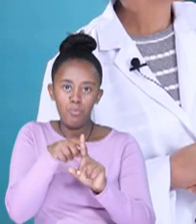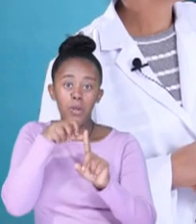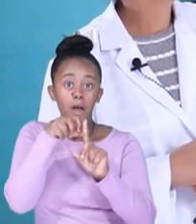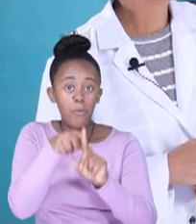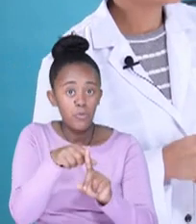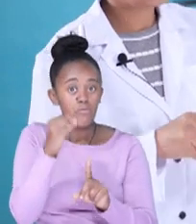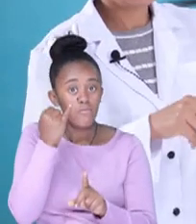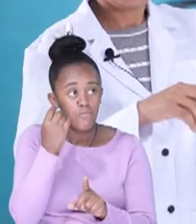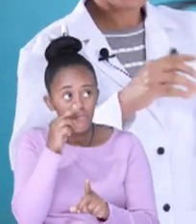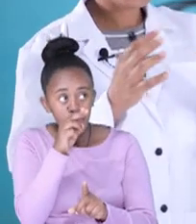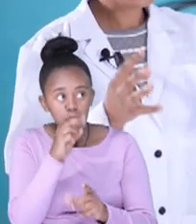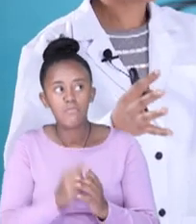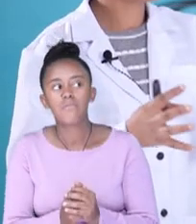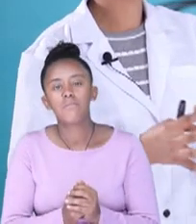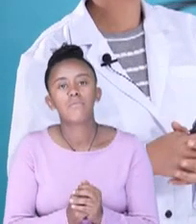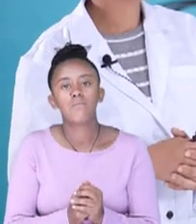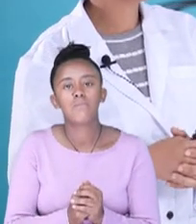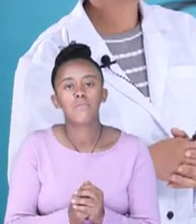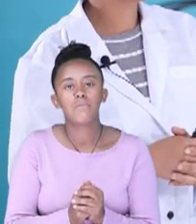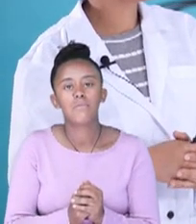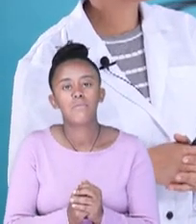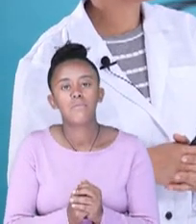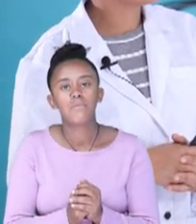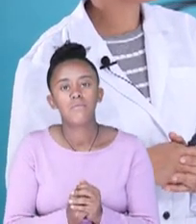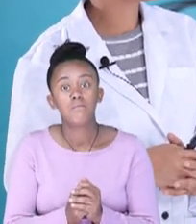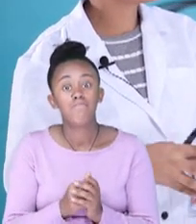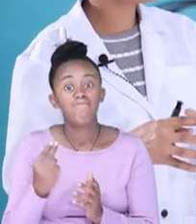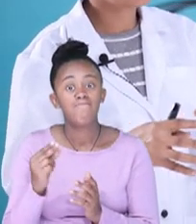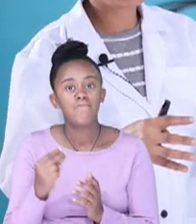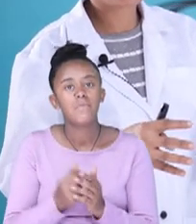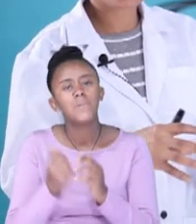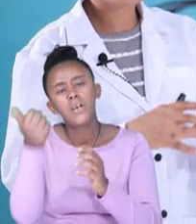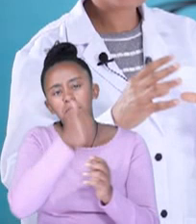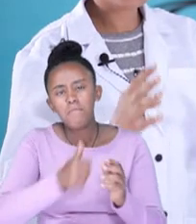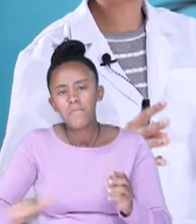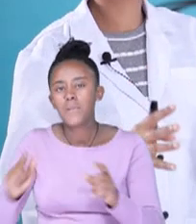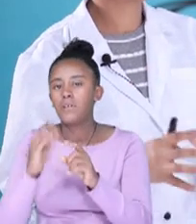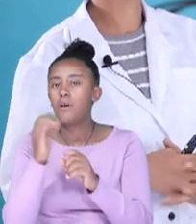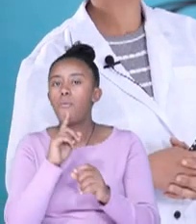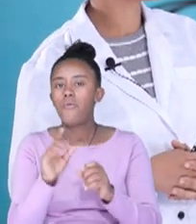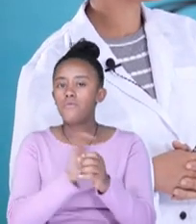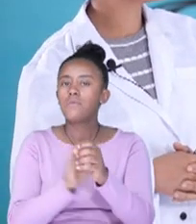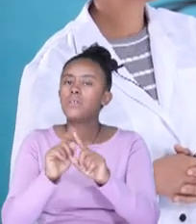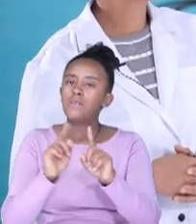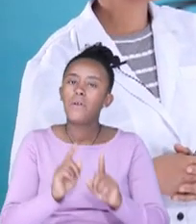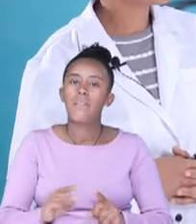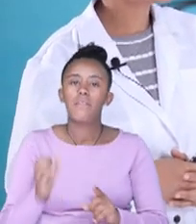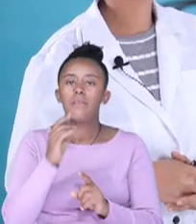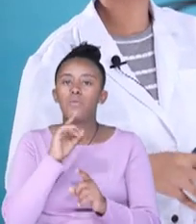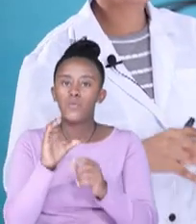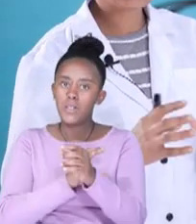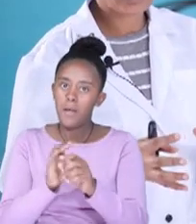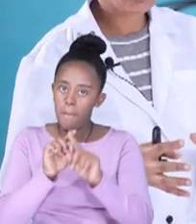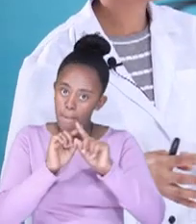Ribosomes, if you look in every type of cell, they can be found in different part of the cell,